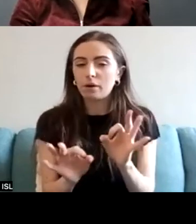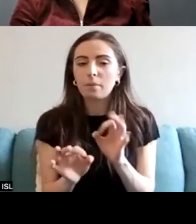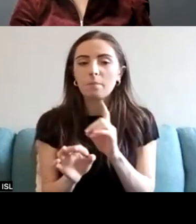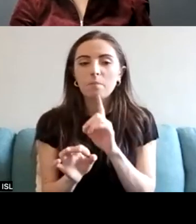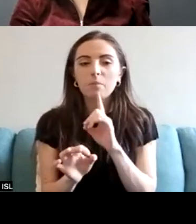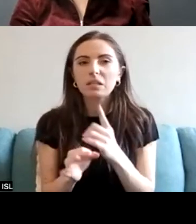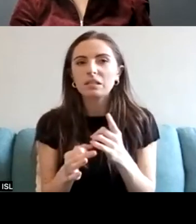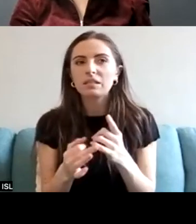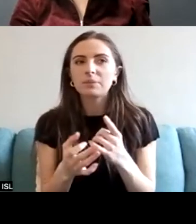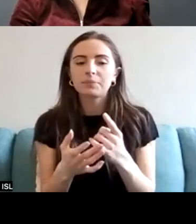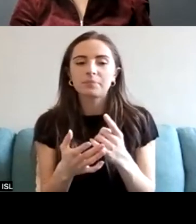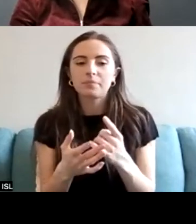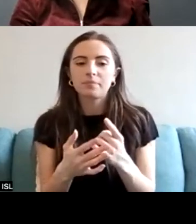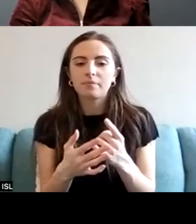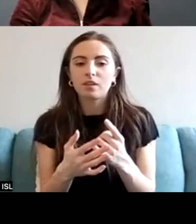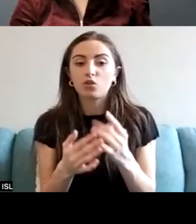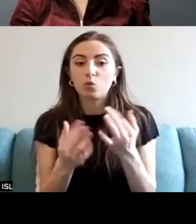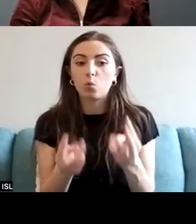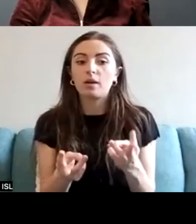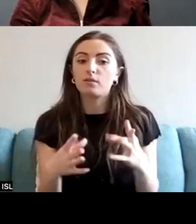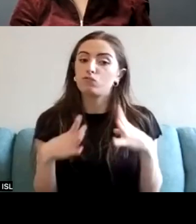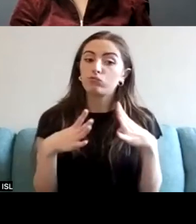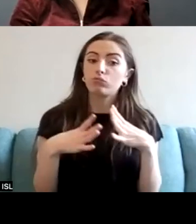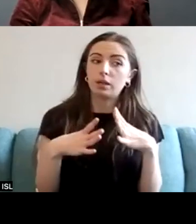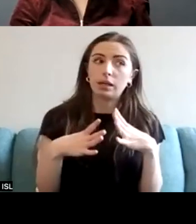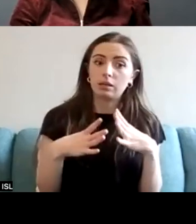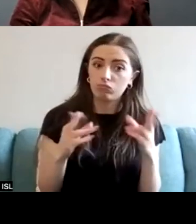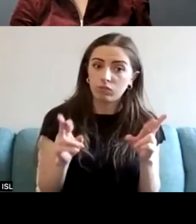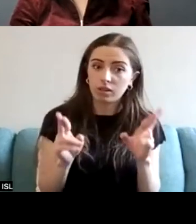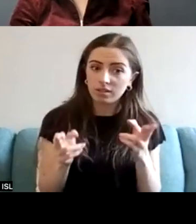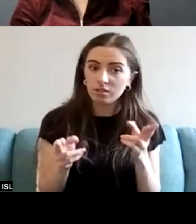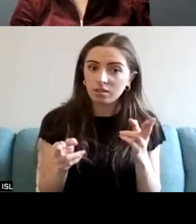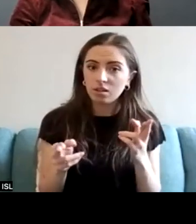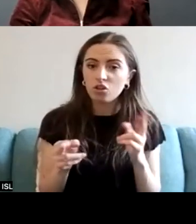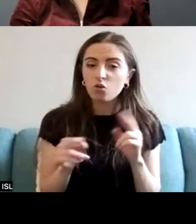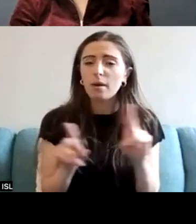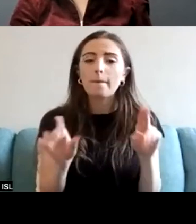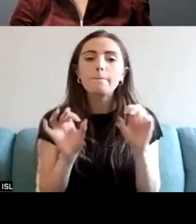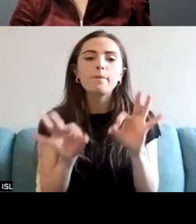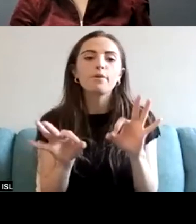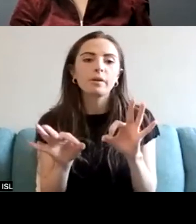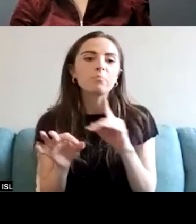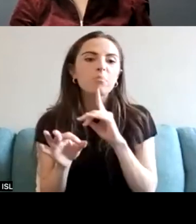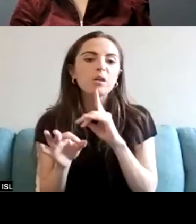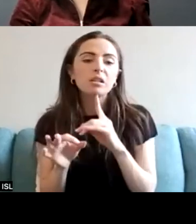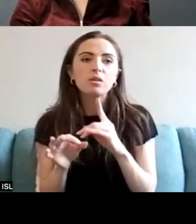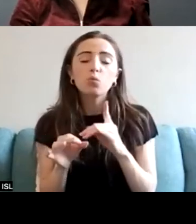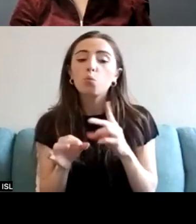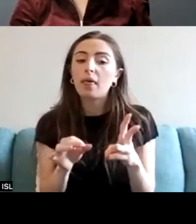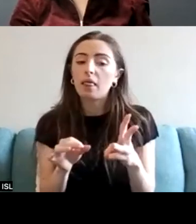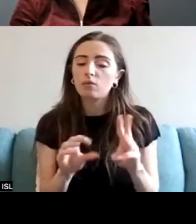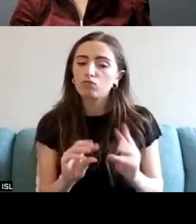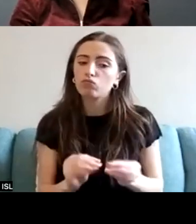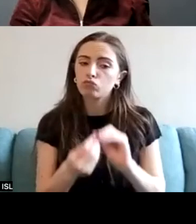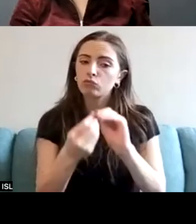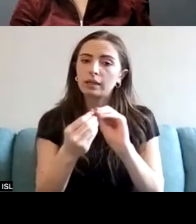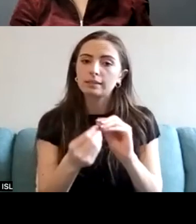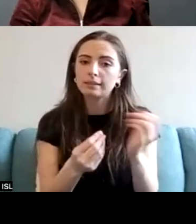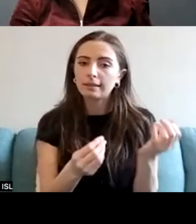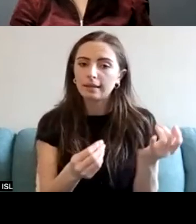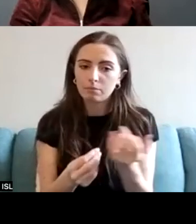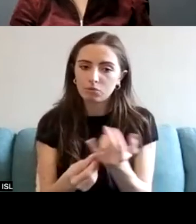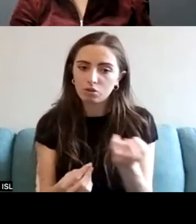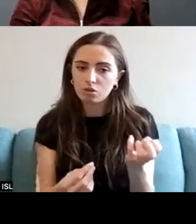you're looking for a free solution, right? So it will give you captions, and you're basically just allowing